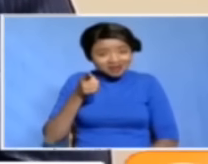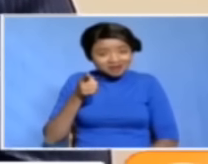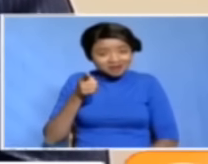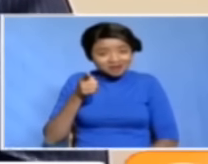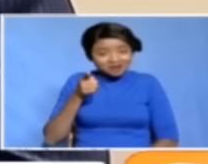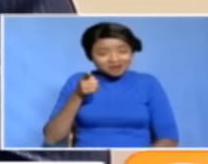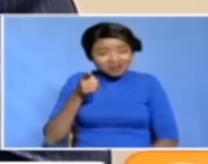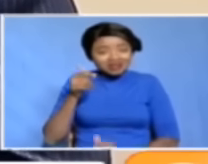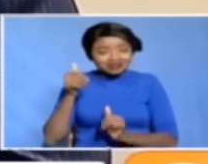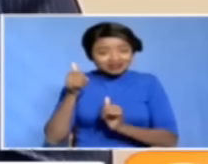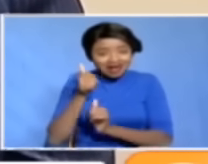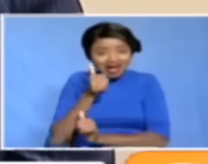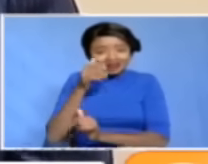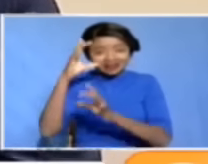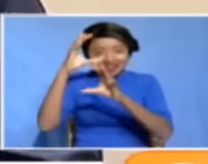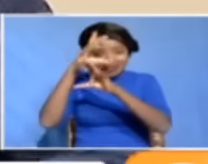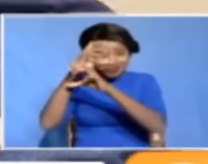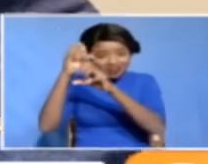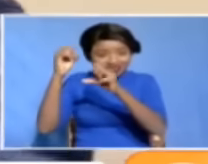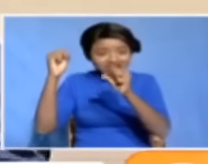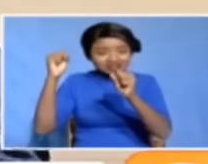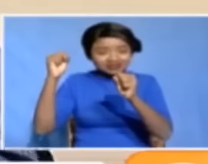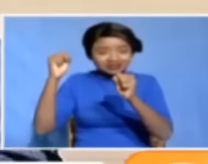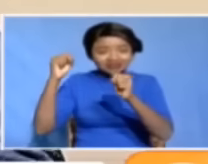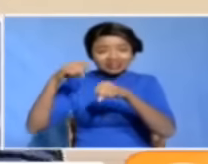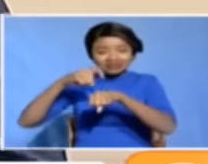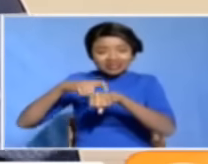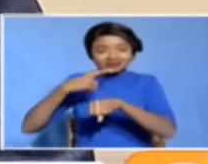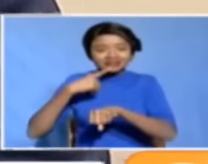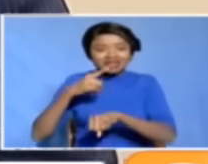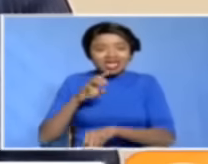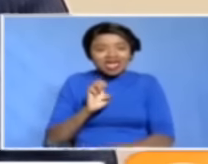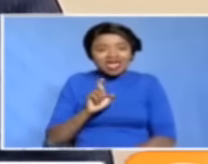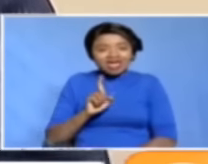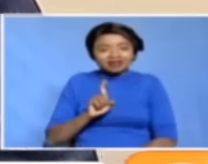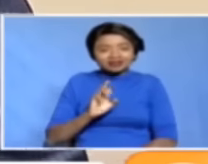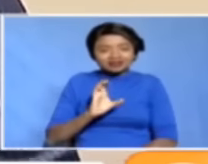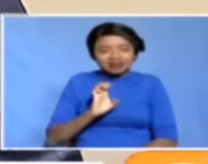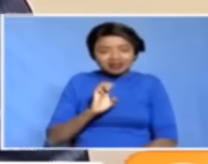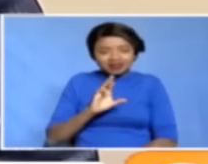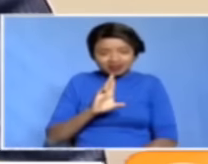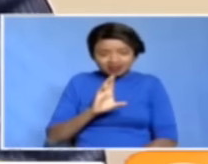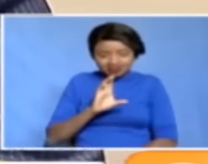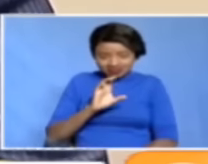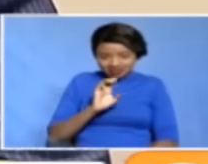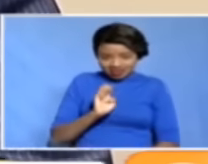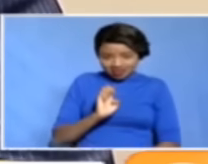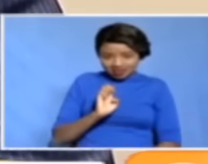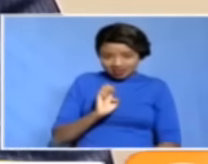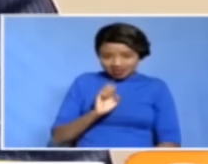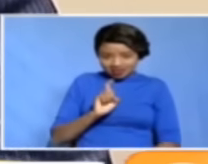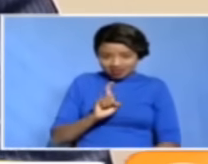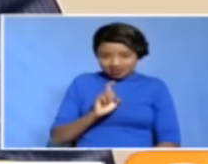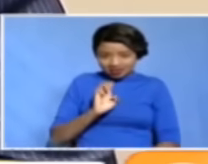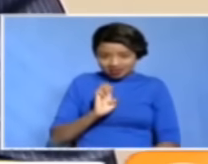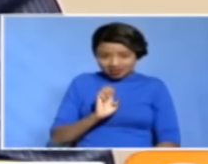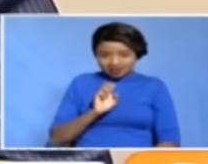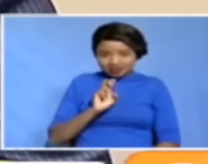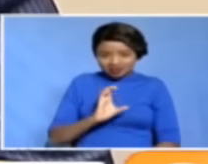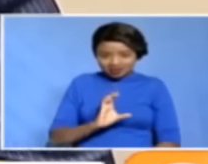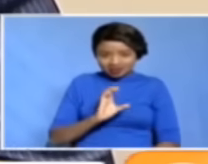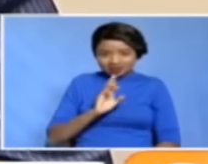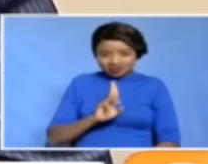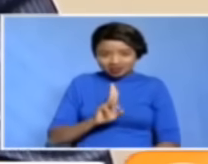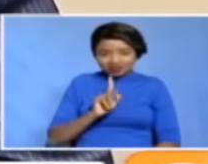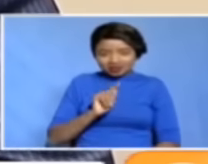presidency. Okay. So the moment you say in the executive order, we'll report to the presidency. To the president.